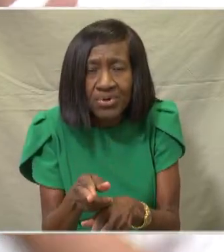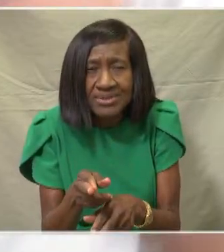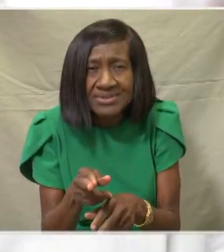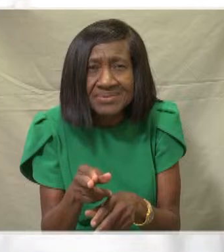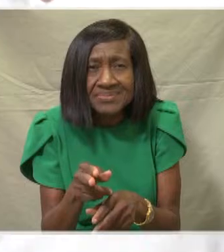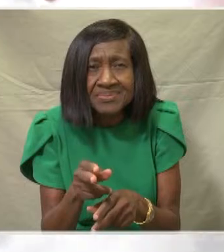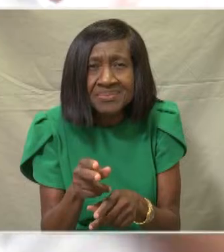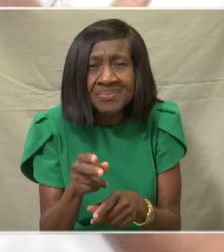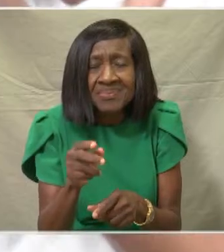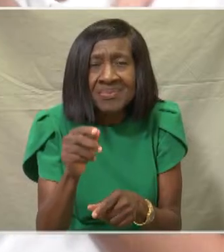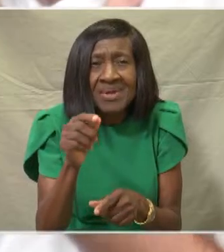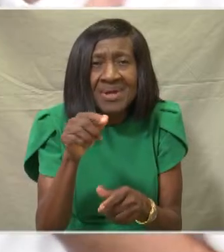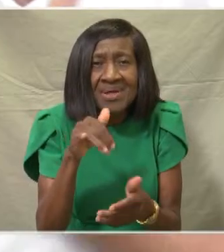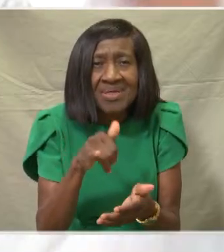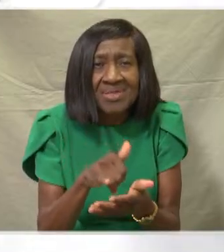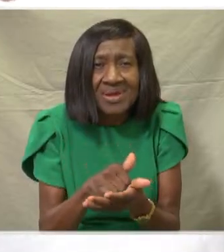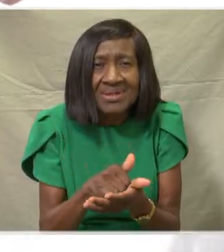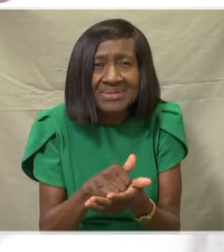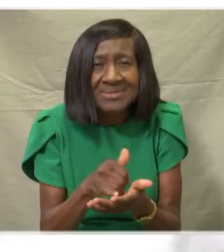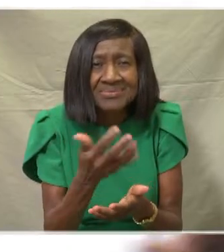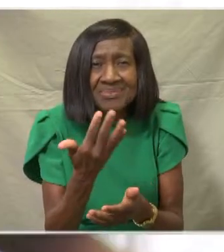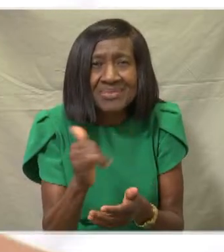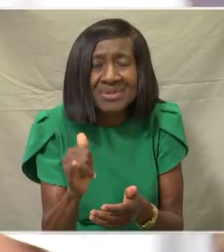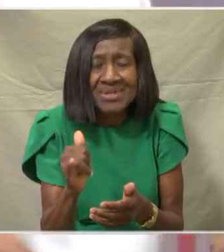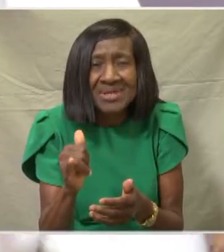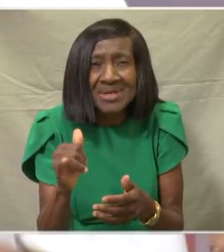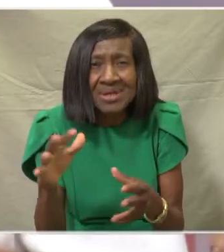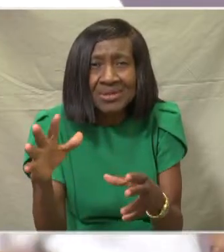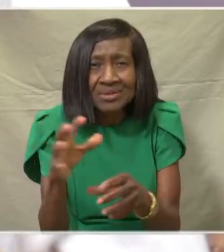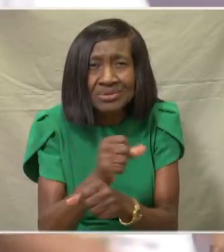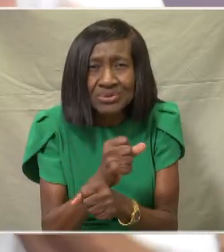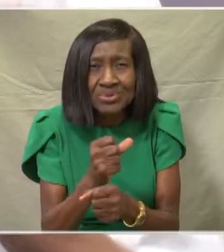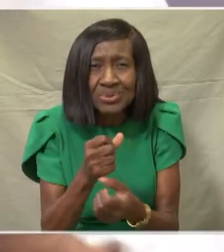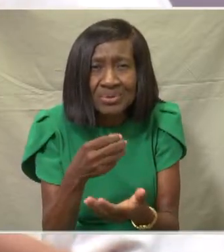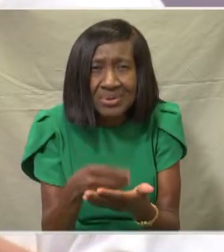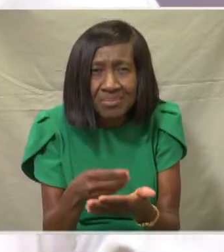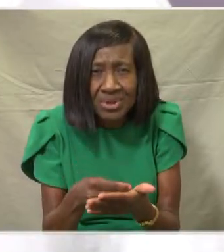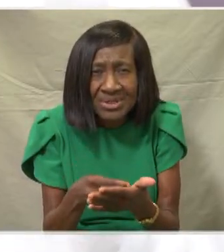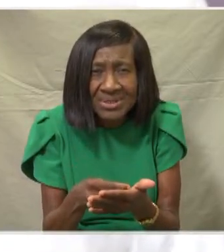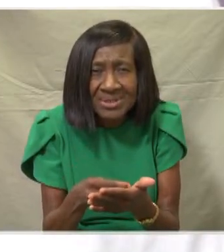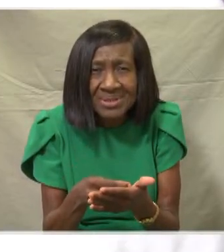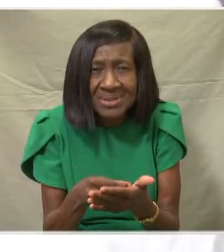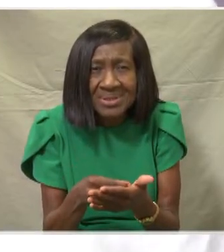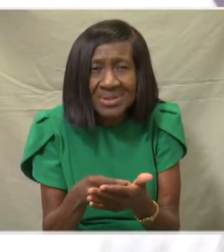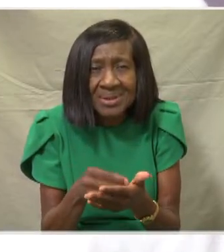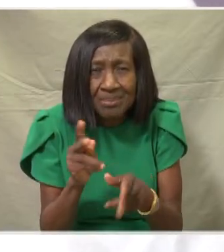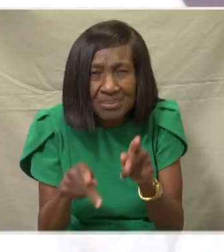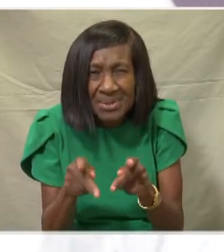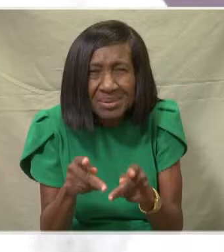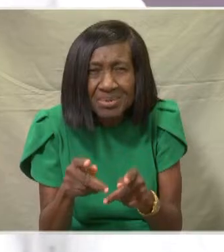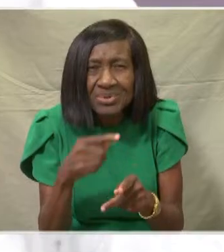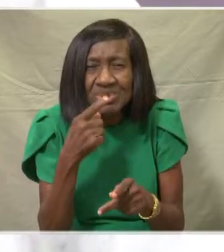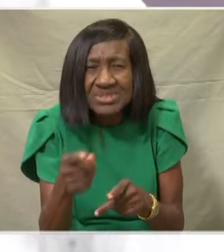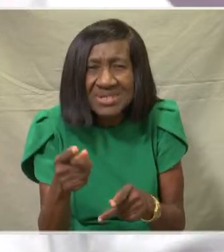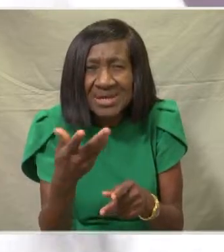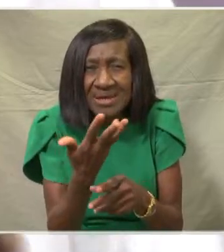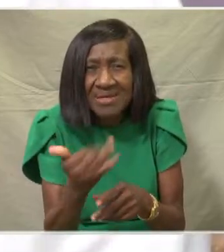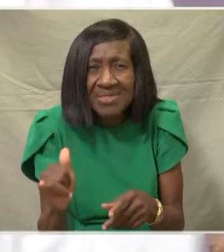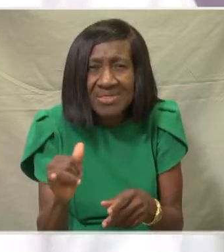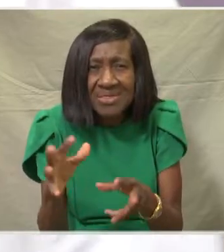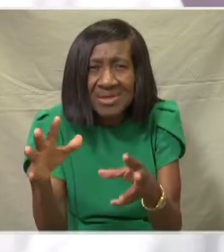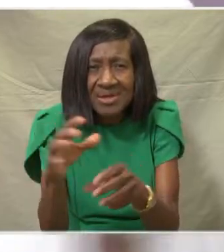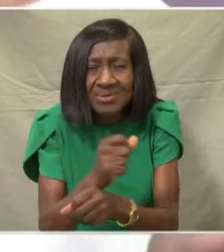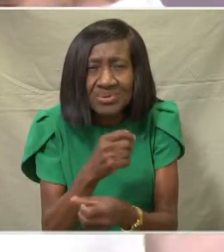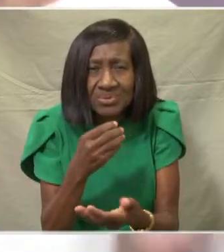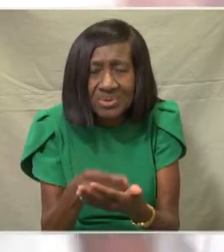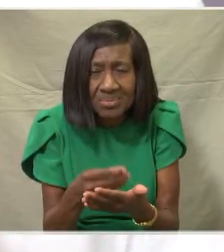money. I'm poor, I took the money, and I'm going to go vote for who I like, but the politician gave me the money, so I'm taking it. So we can't get them to say that on the